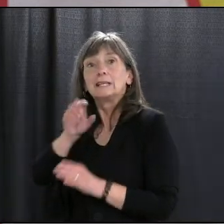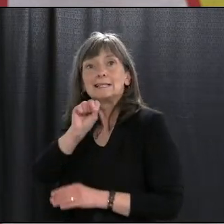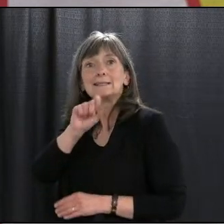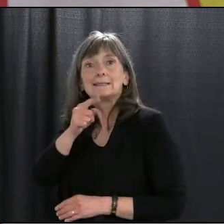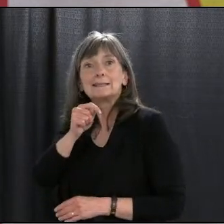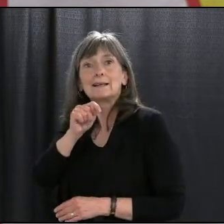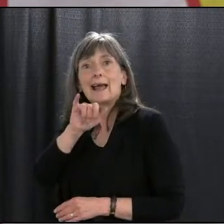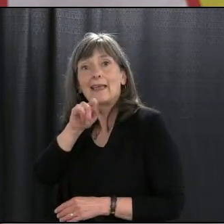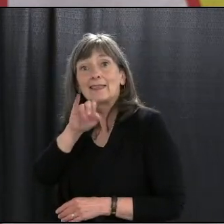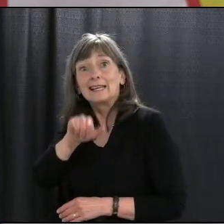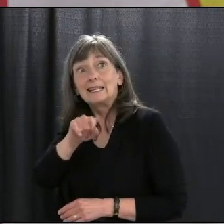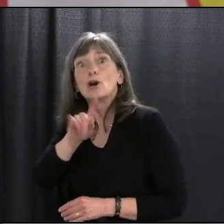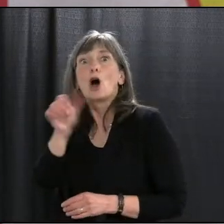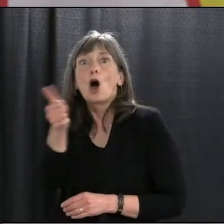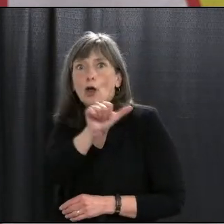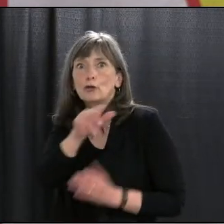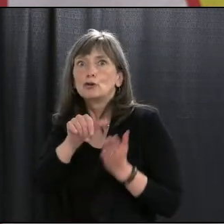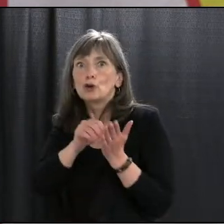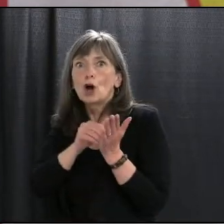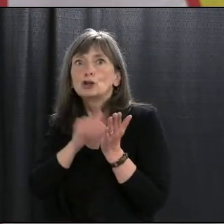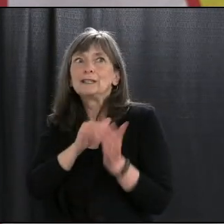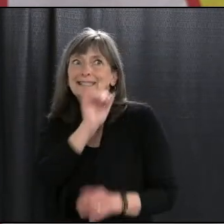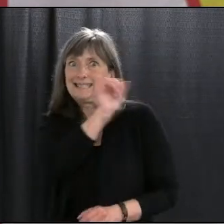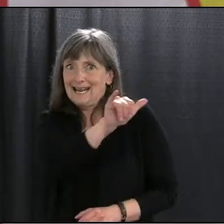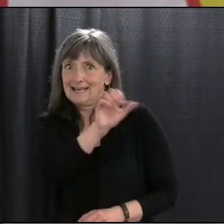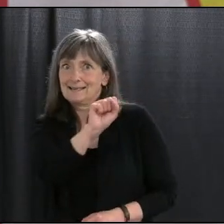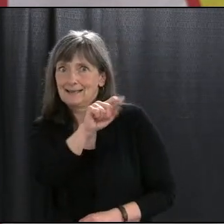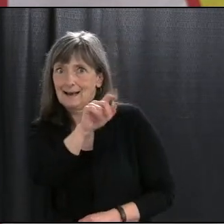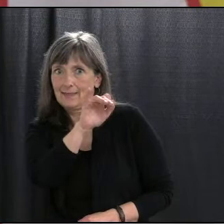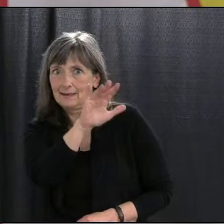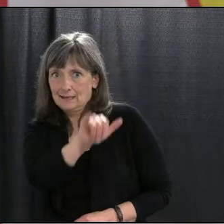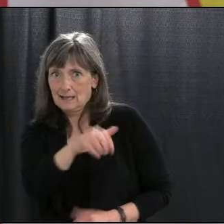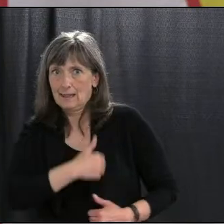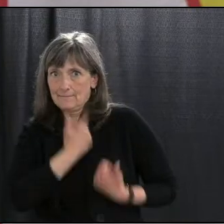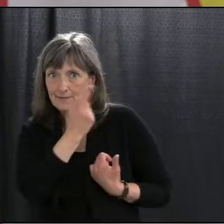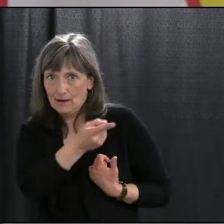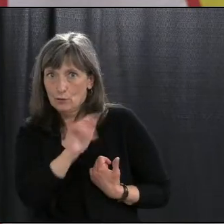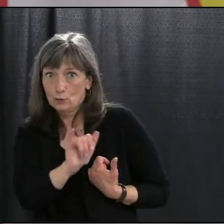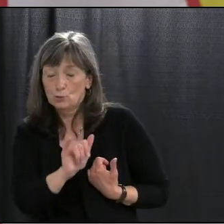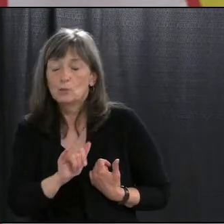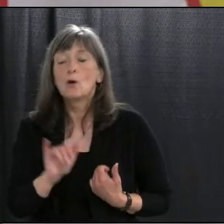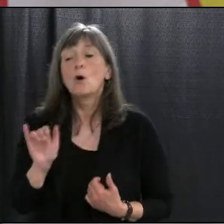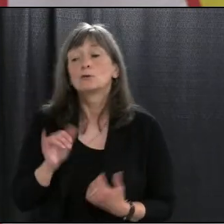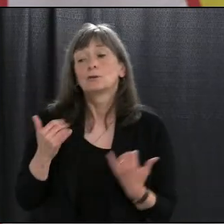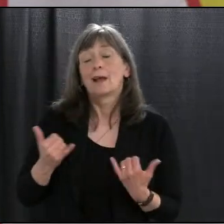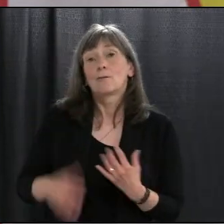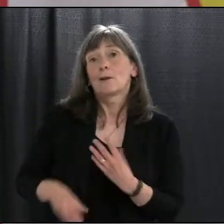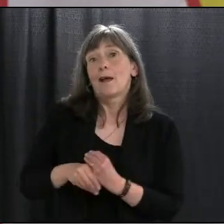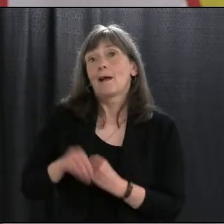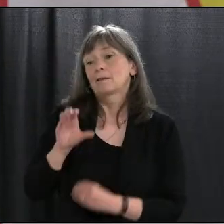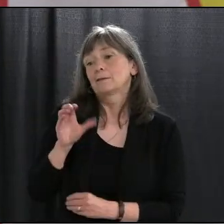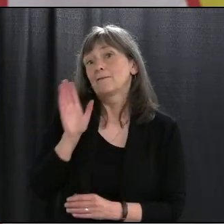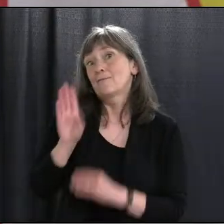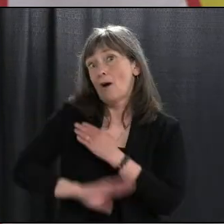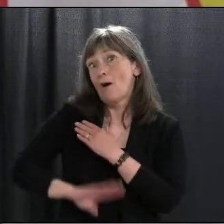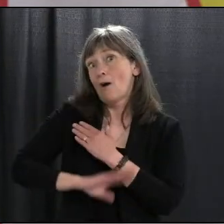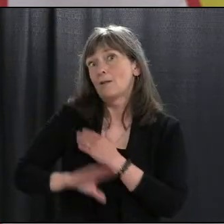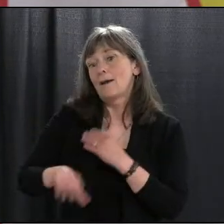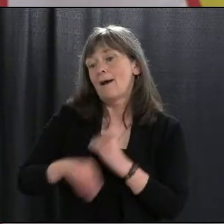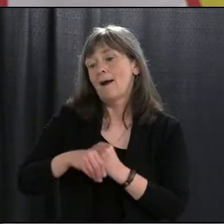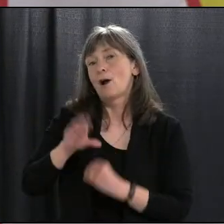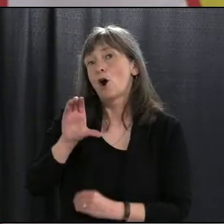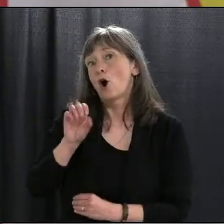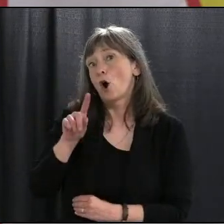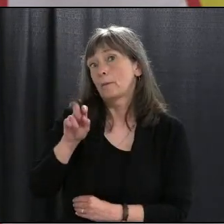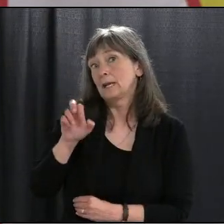Anthony area itself. We are also adding Carbonear this coming fall to that program,